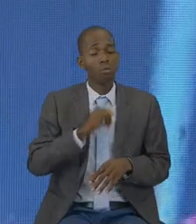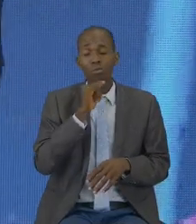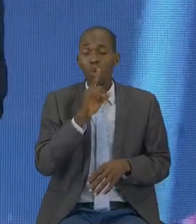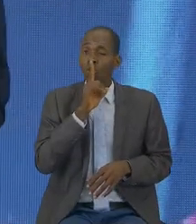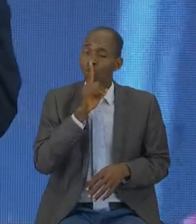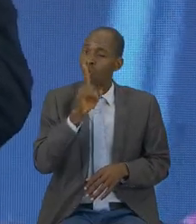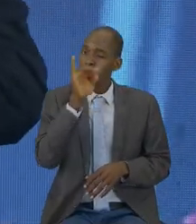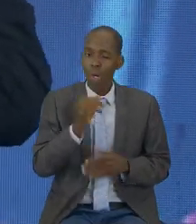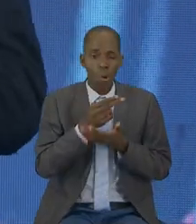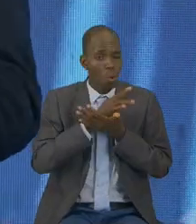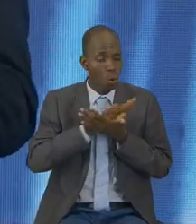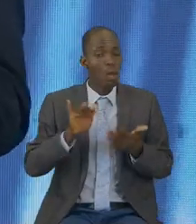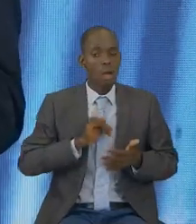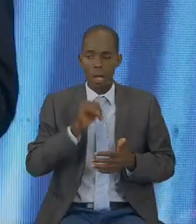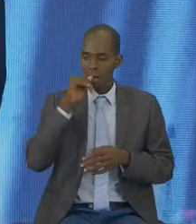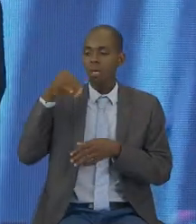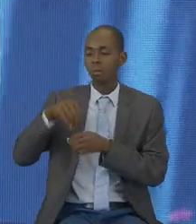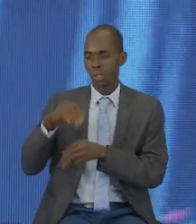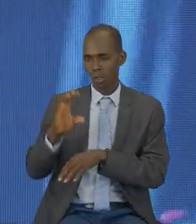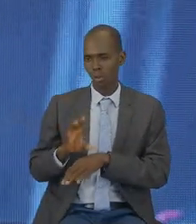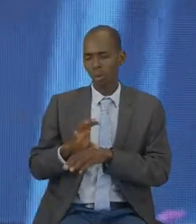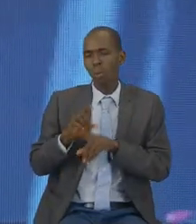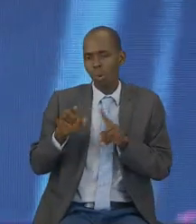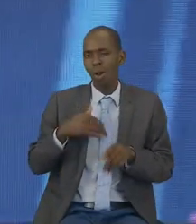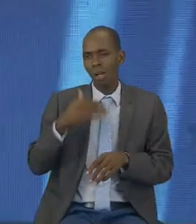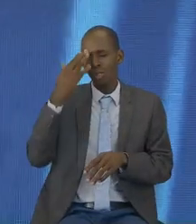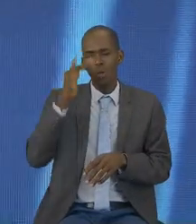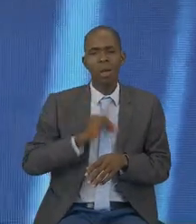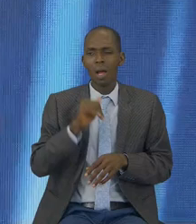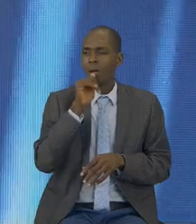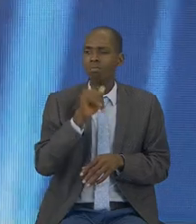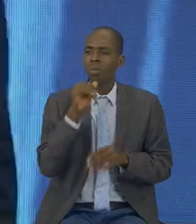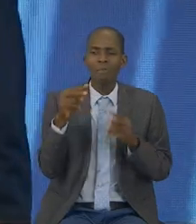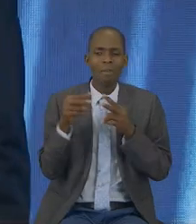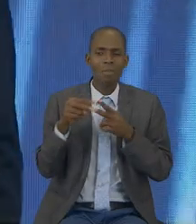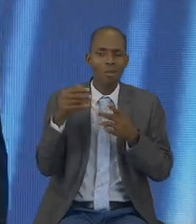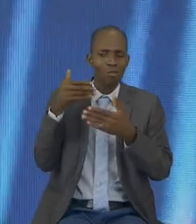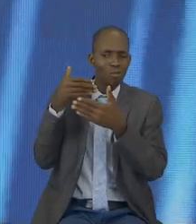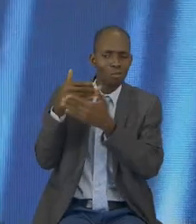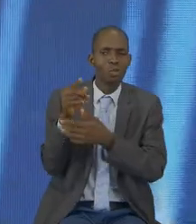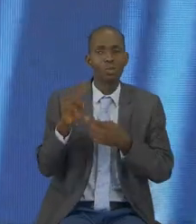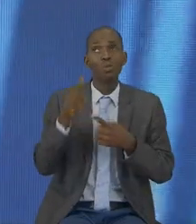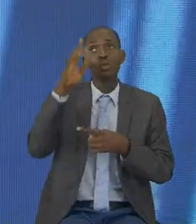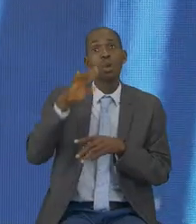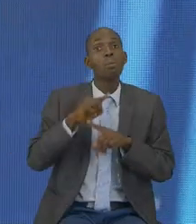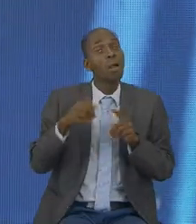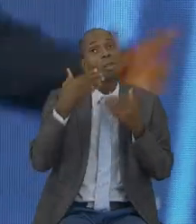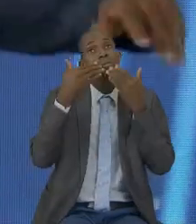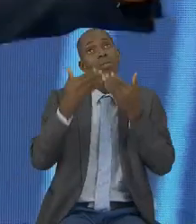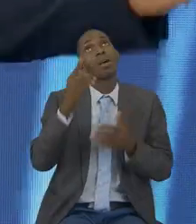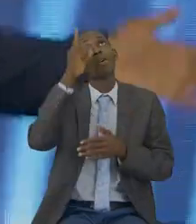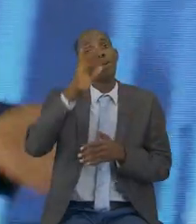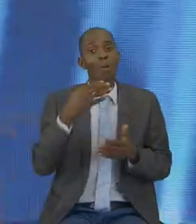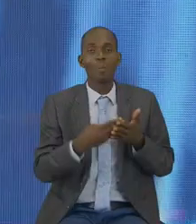I'm in the church, I know I'm not as close to God as I ought to be, but don't you know money is coming in,